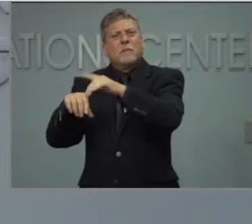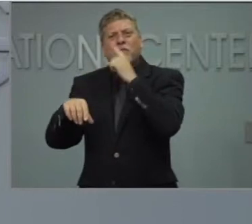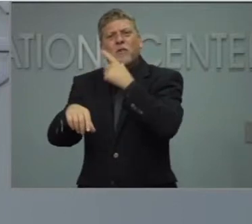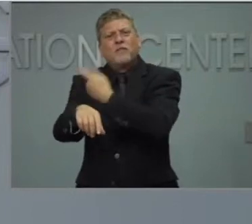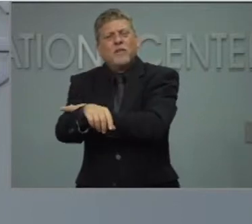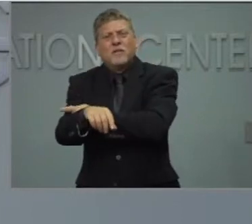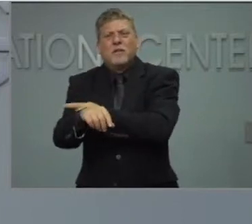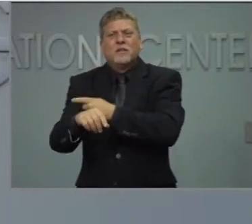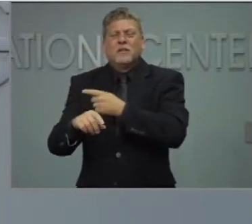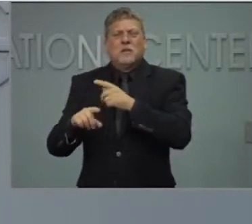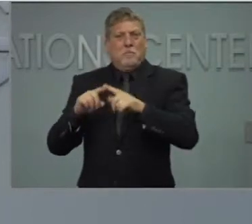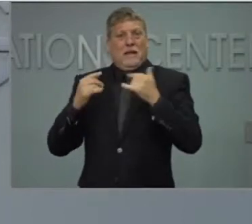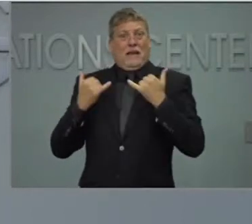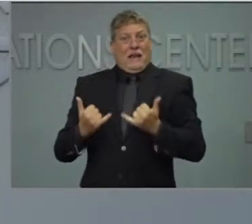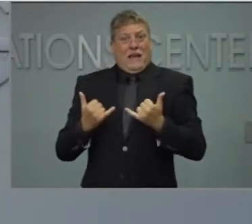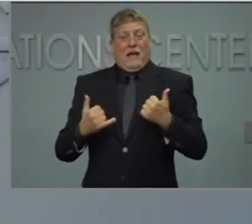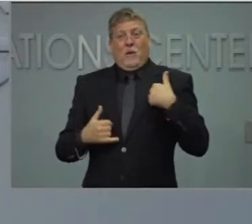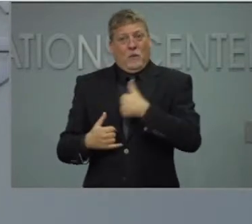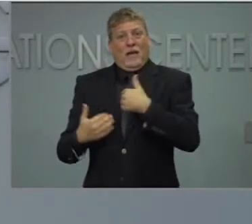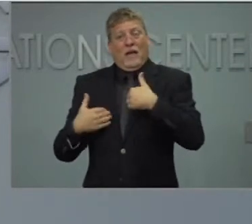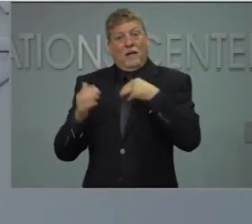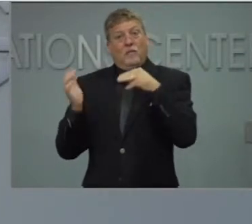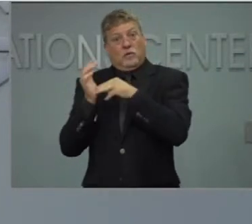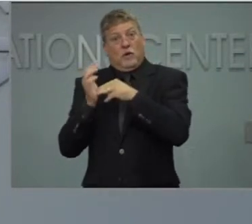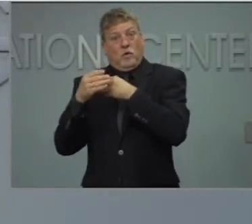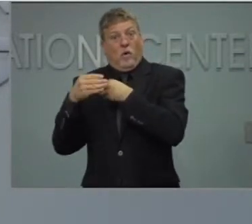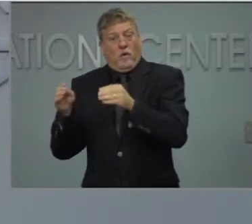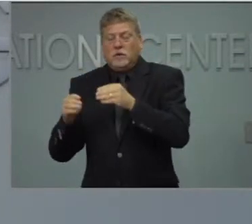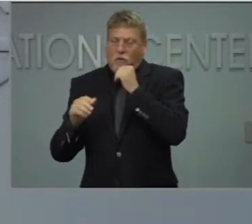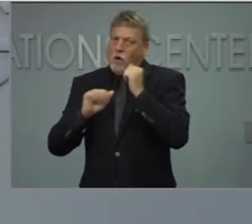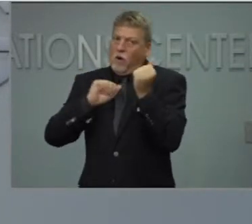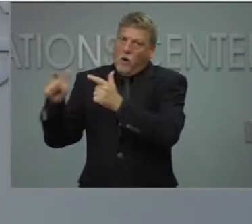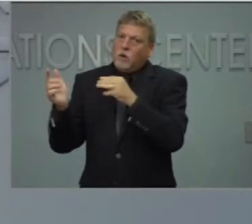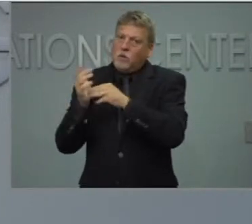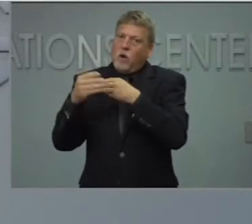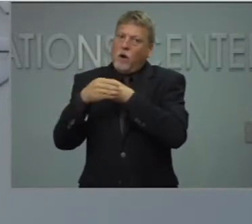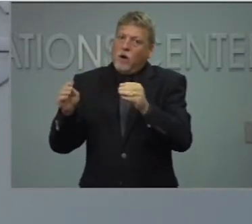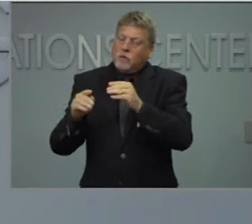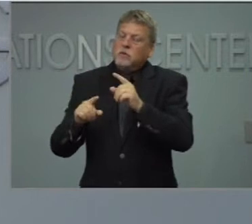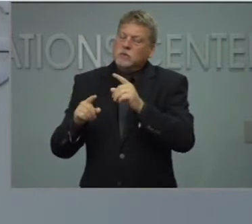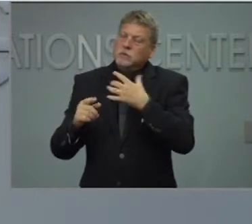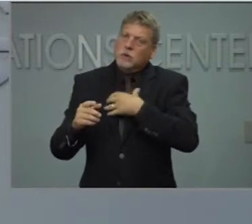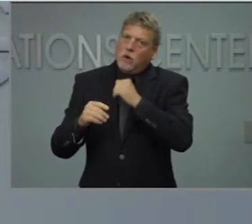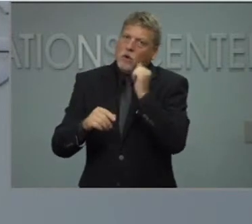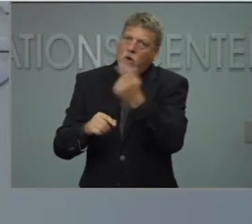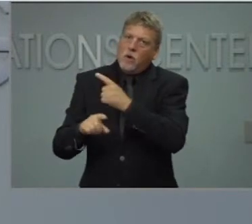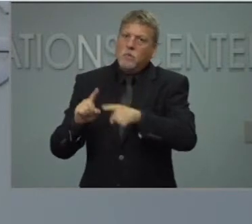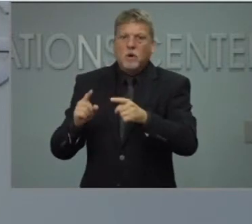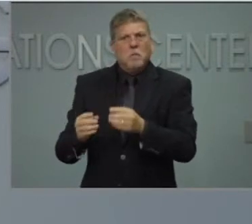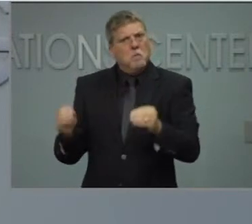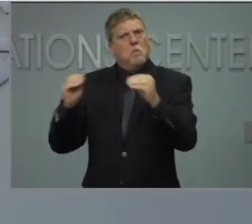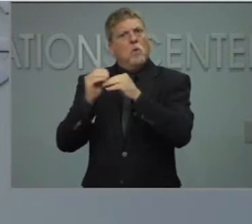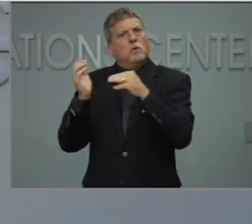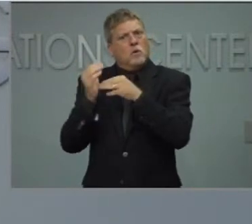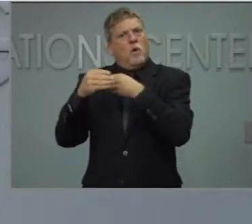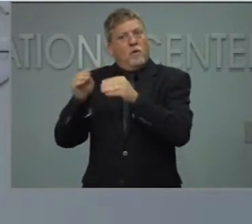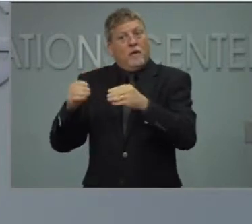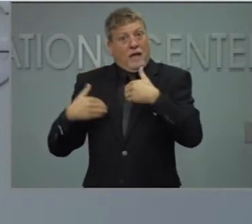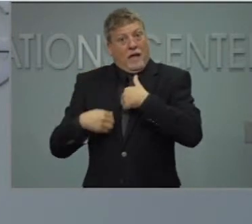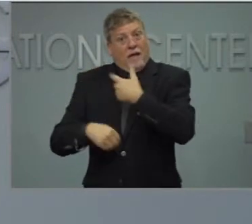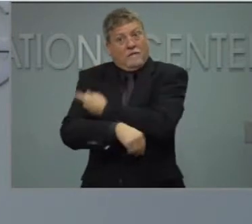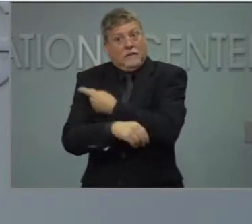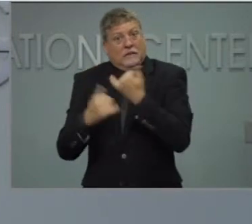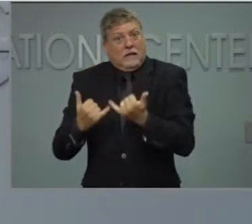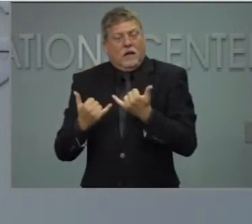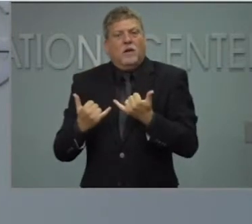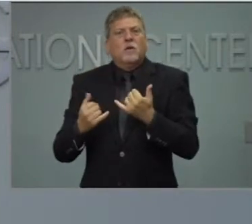now all have I shouldn't say all. We are encouraging even more of them to get vaccines, but more doctors' offices have vaccines, and so we have